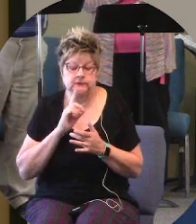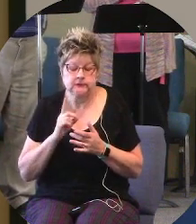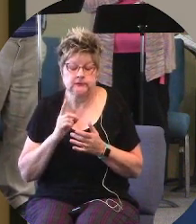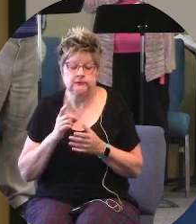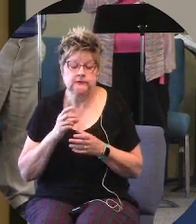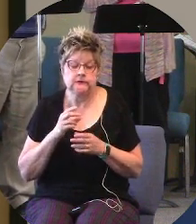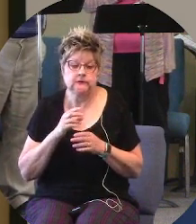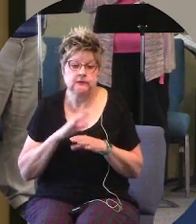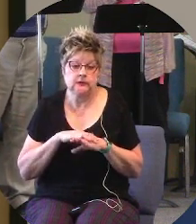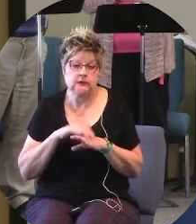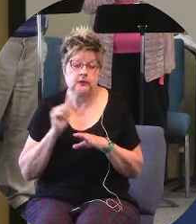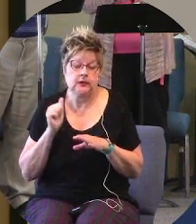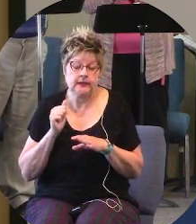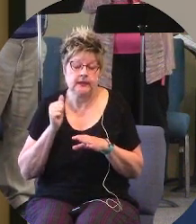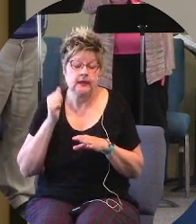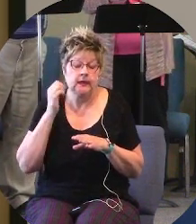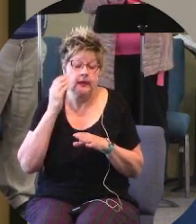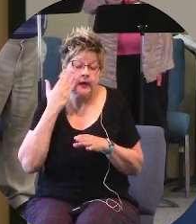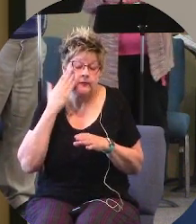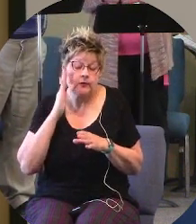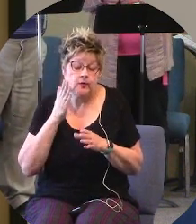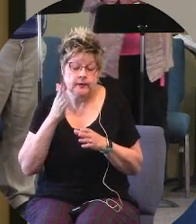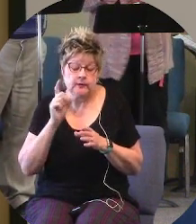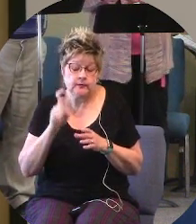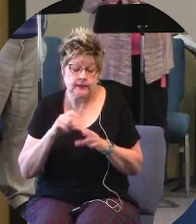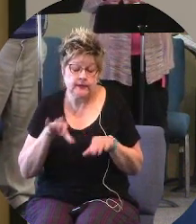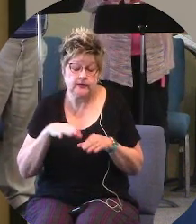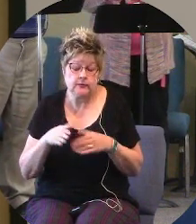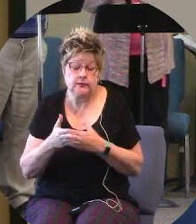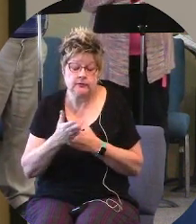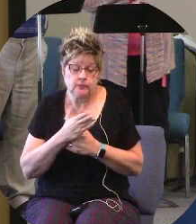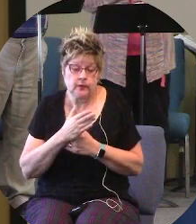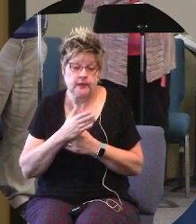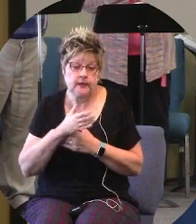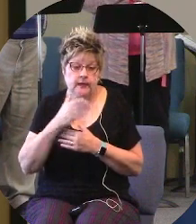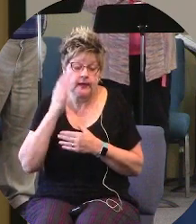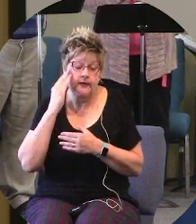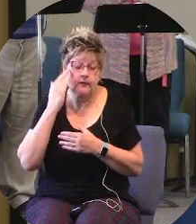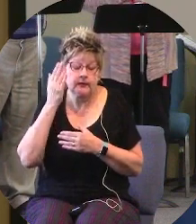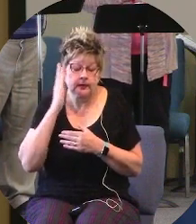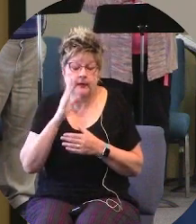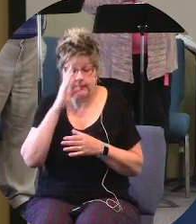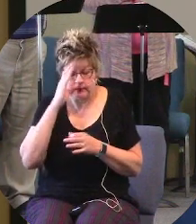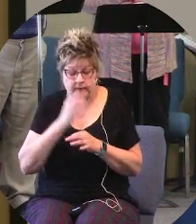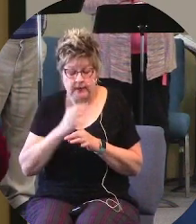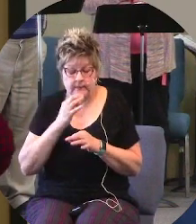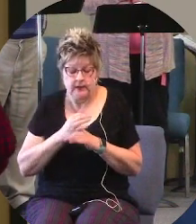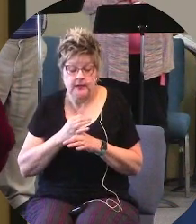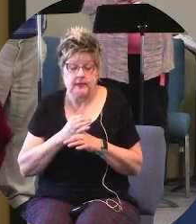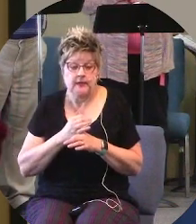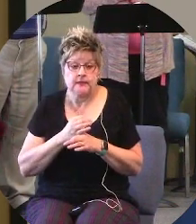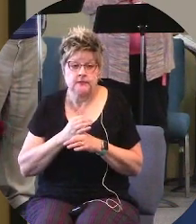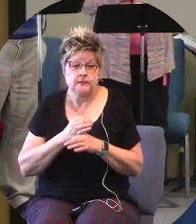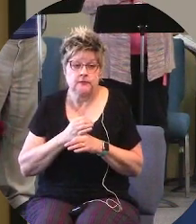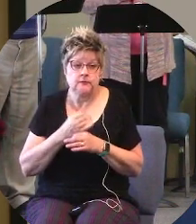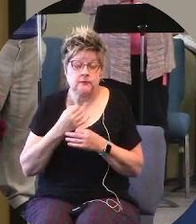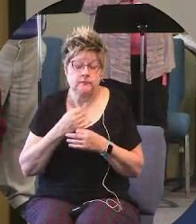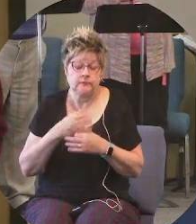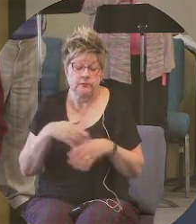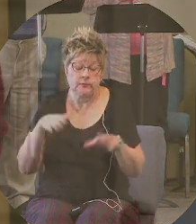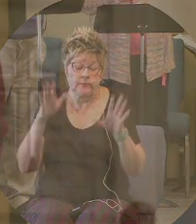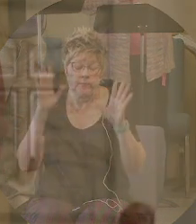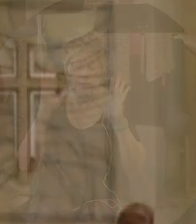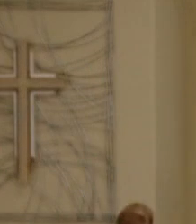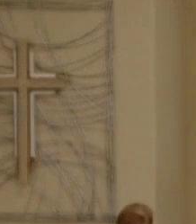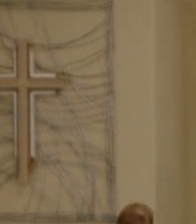morning. I know God is faithful, and as you submit and commit to him and surrender to him, he is going to work his way in